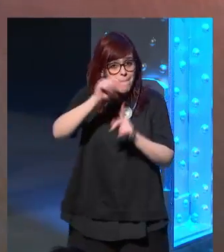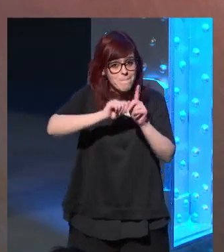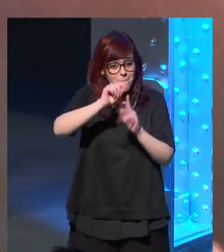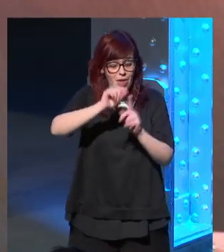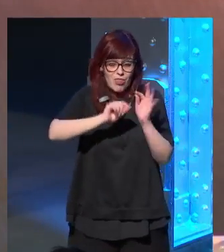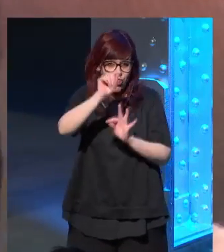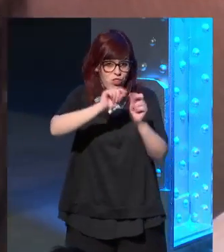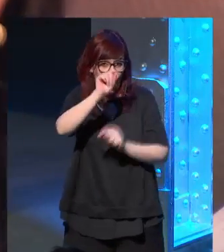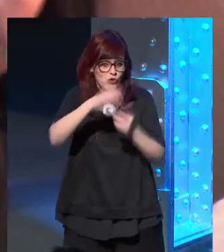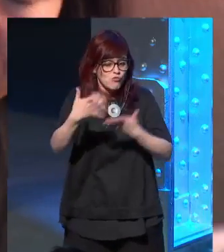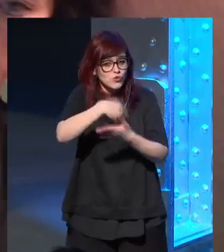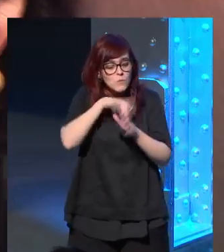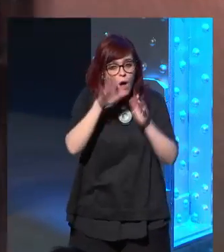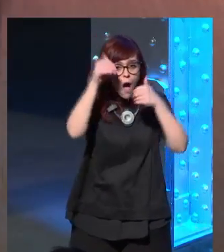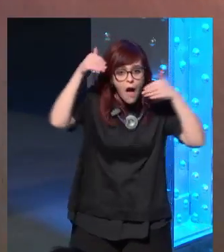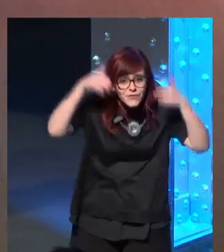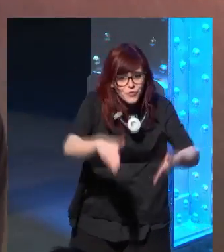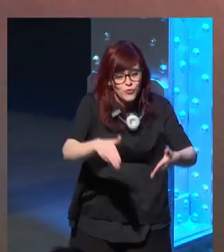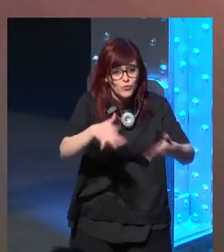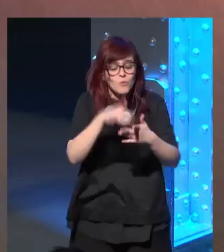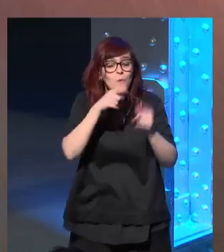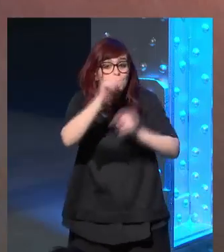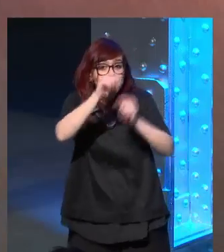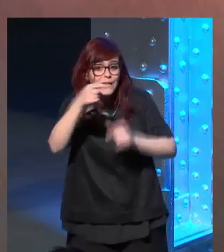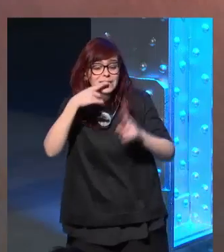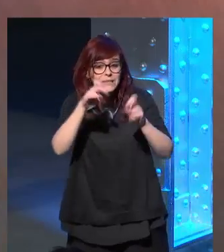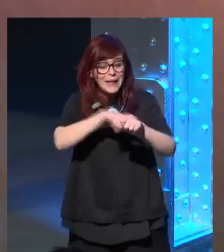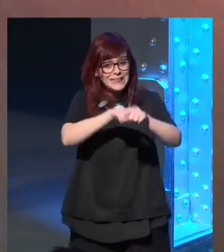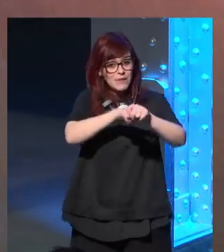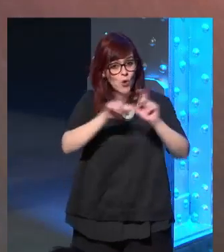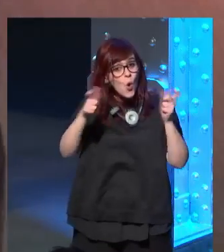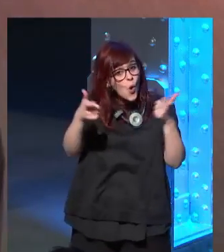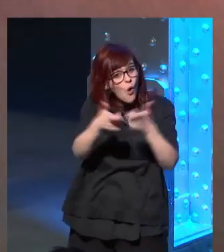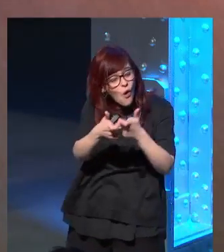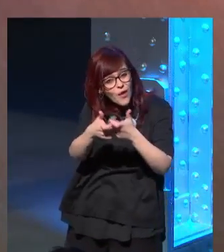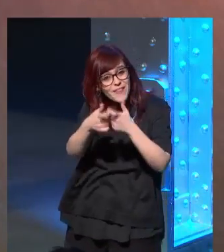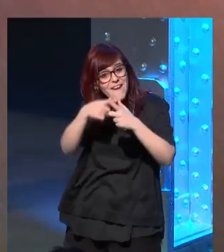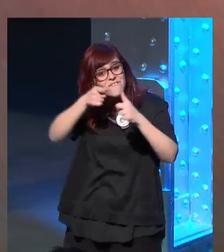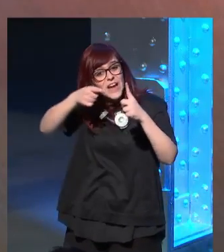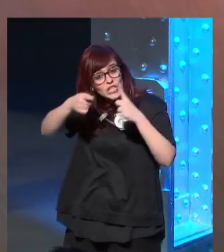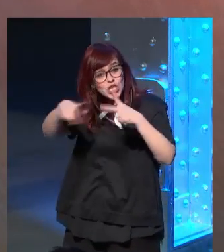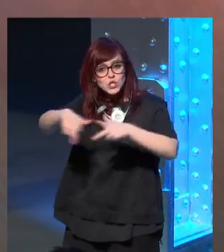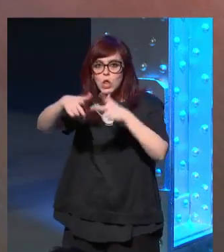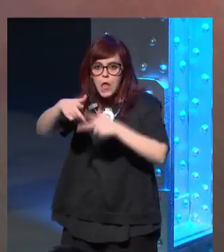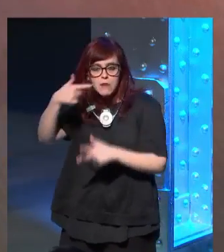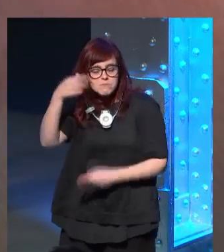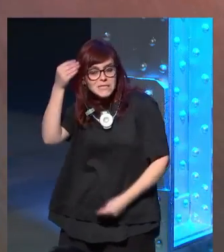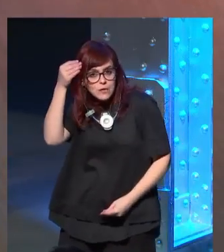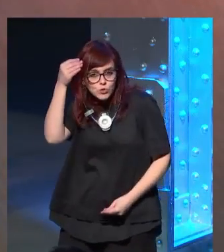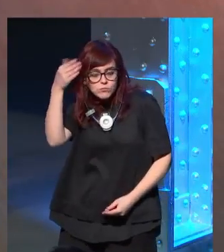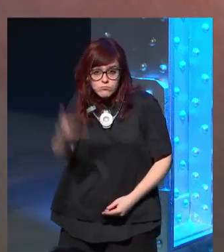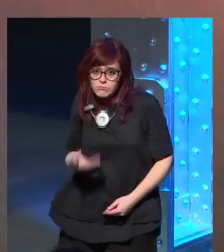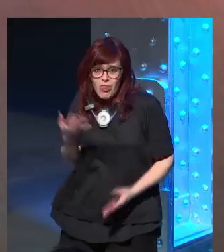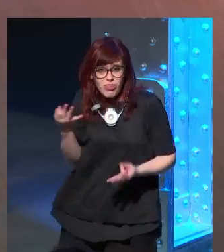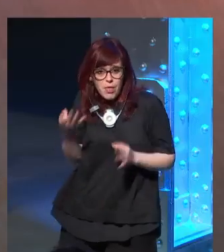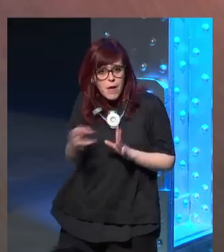try to measure all these types of important social factors, because the